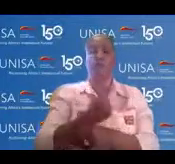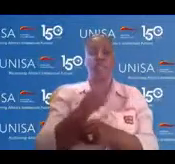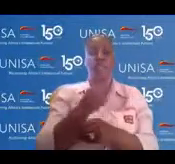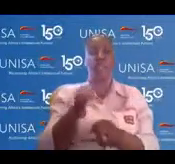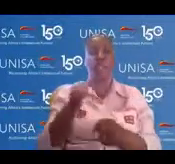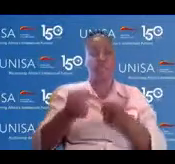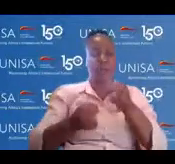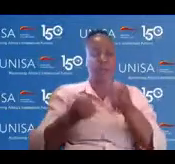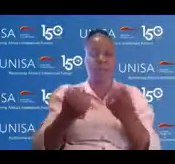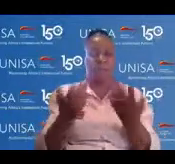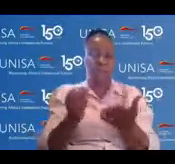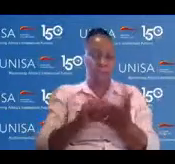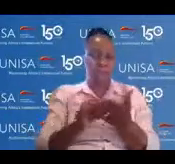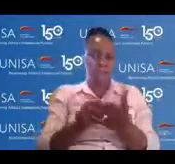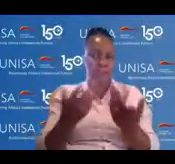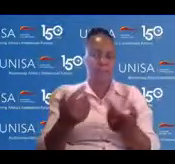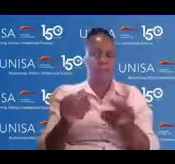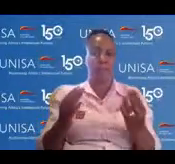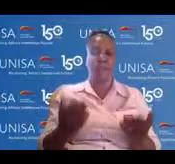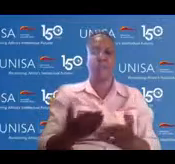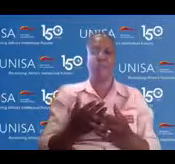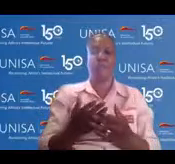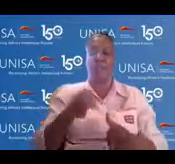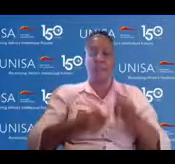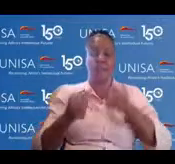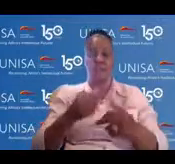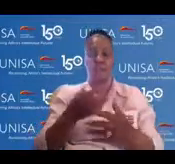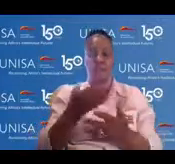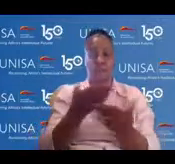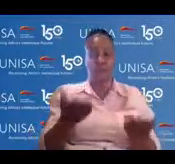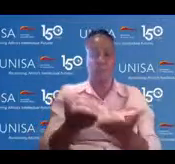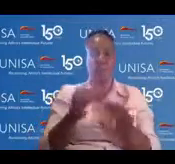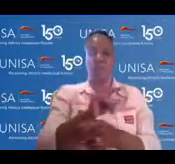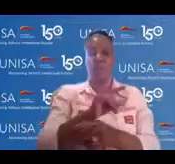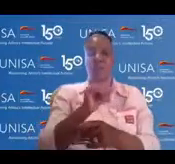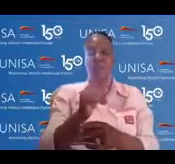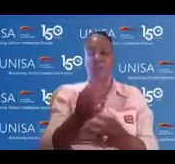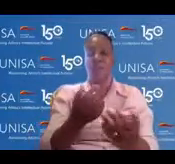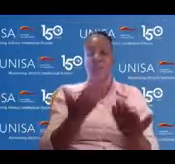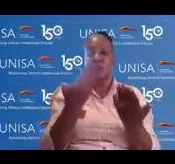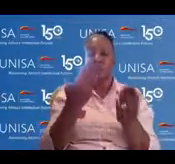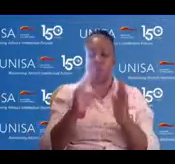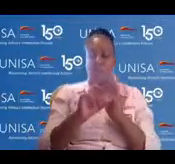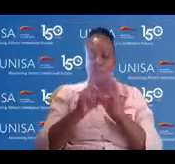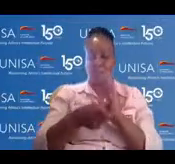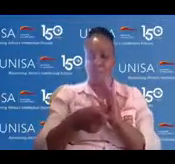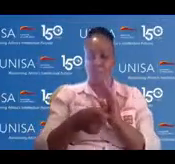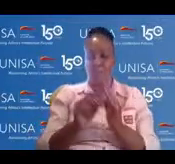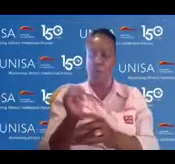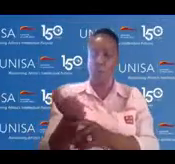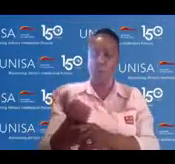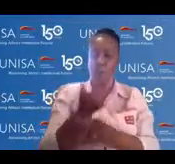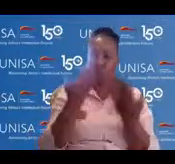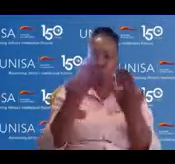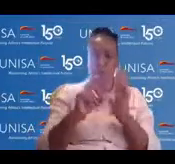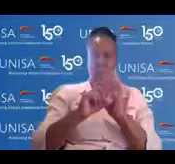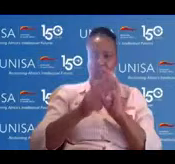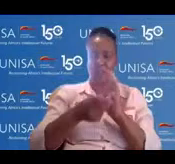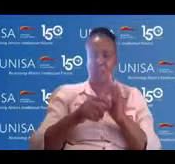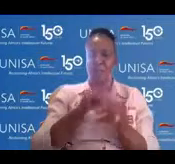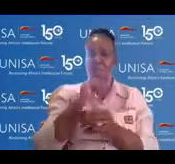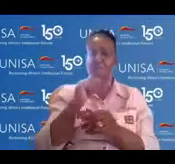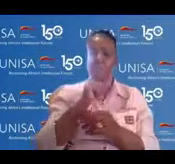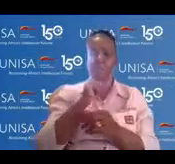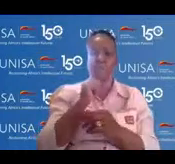And the services for students with disabilities are provided to all students with disabilities, whether your disability is visible